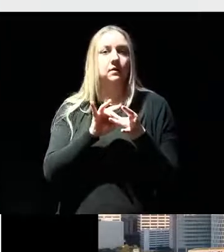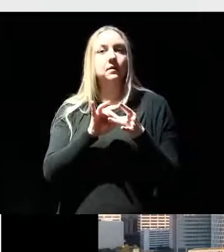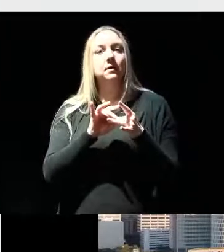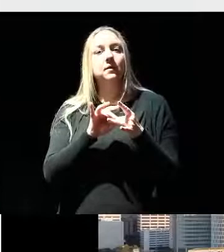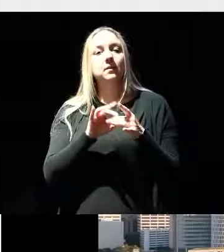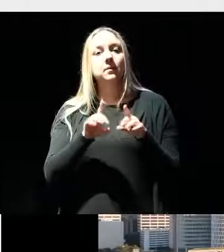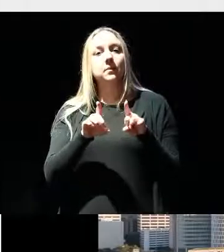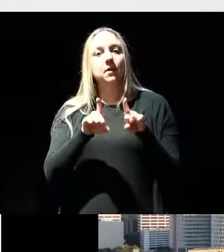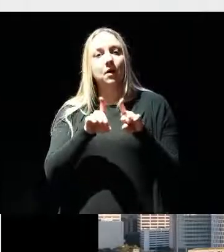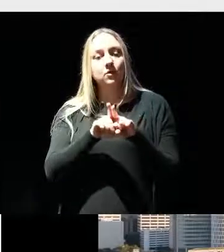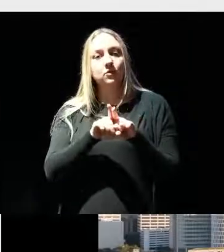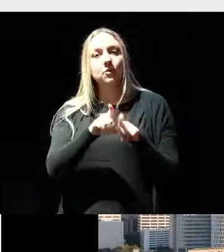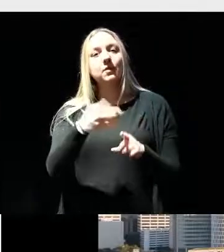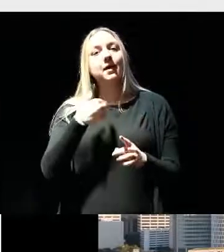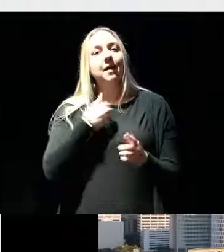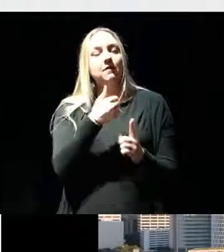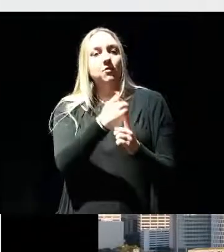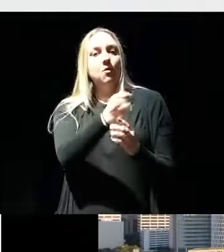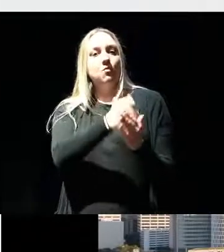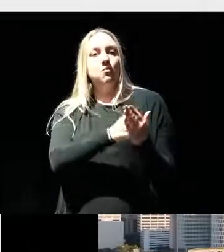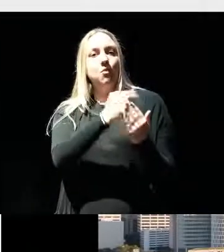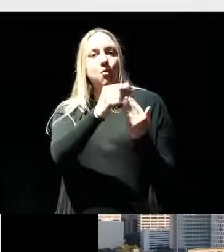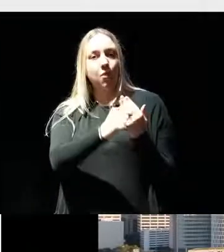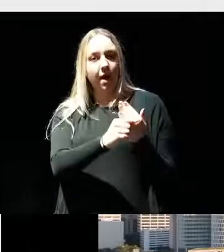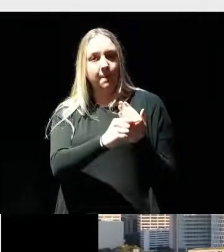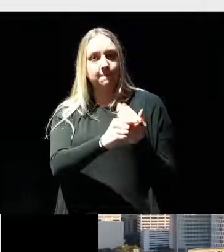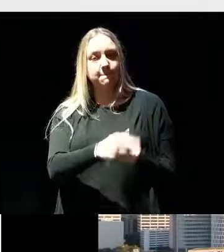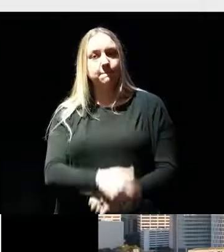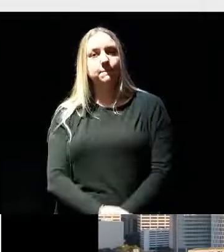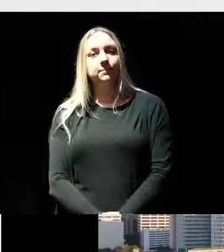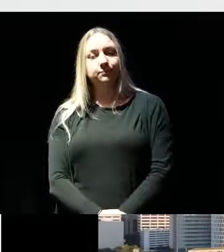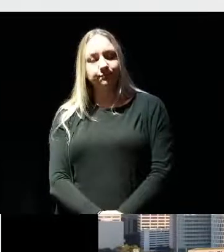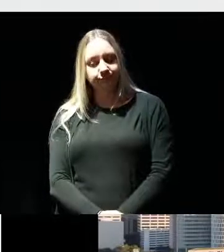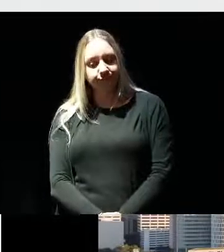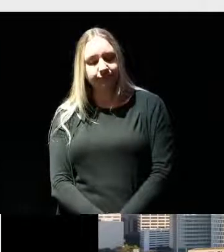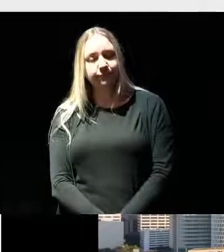building and a program and a center that's meant to connect